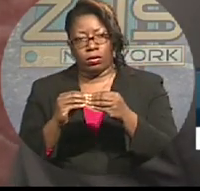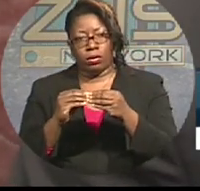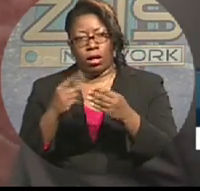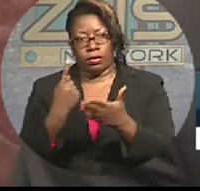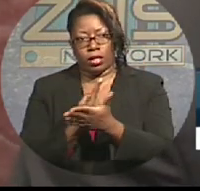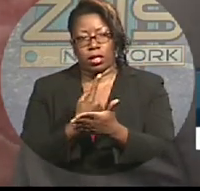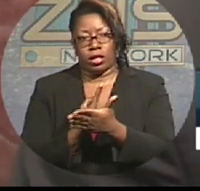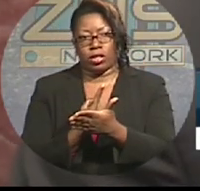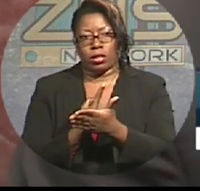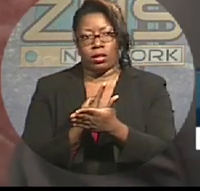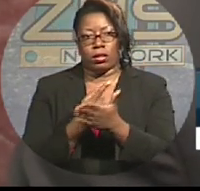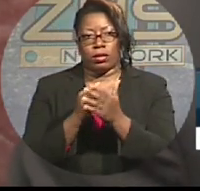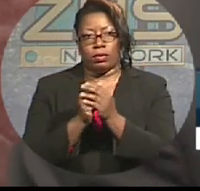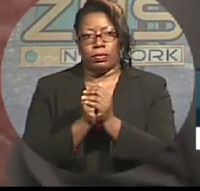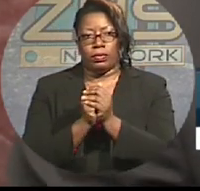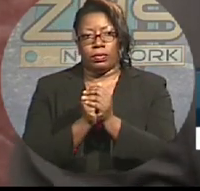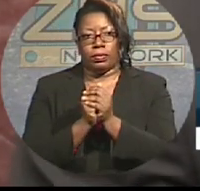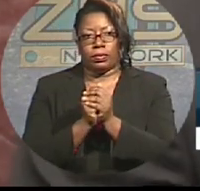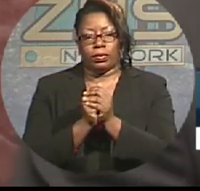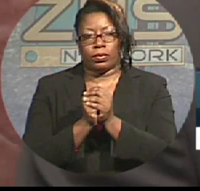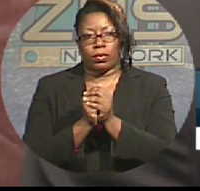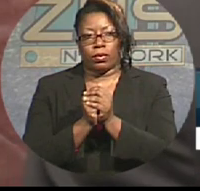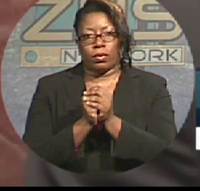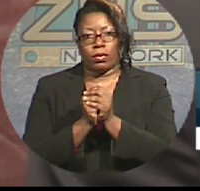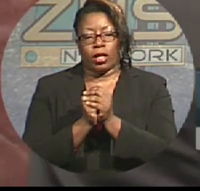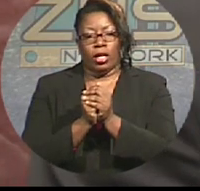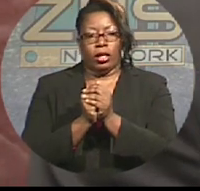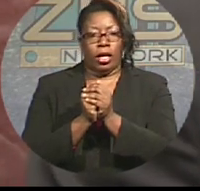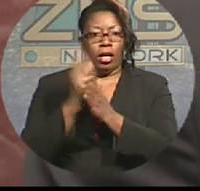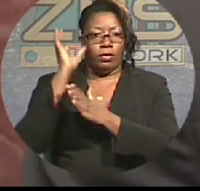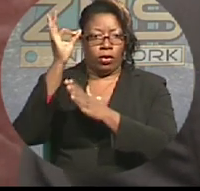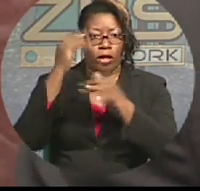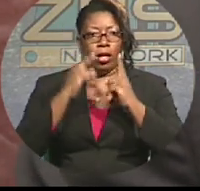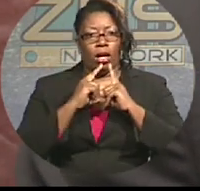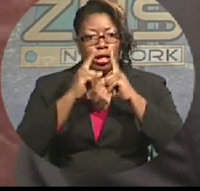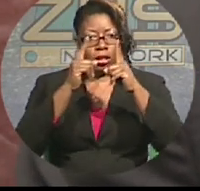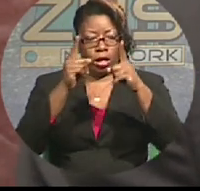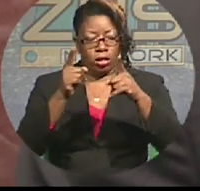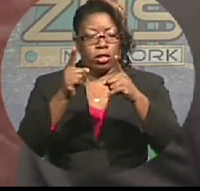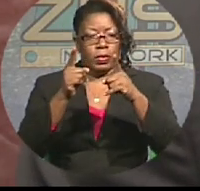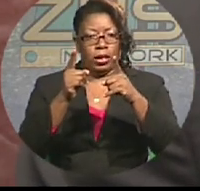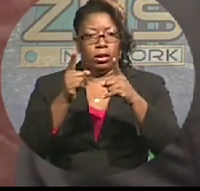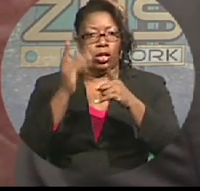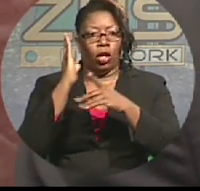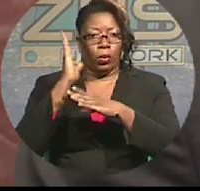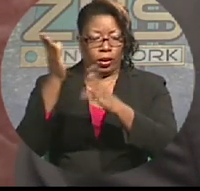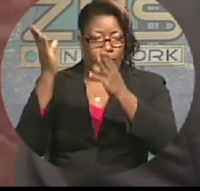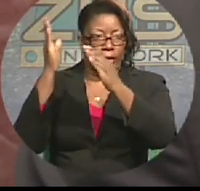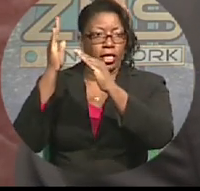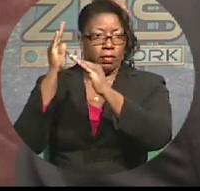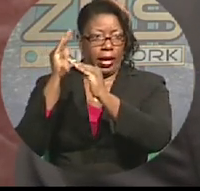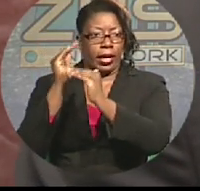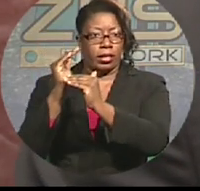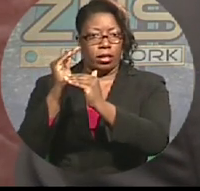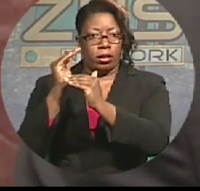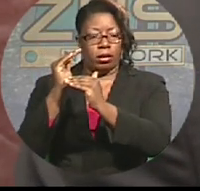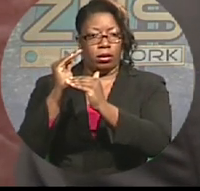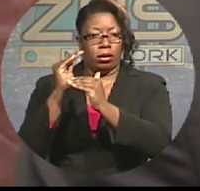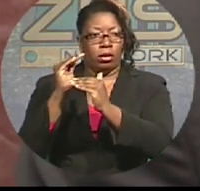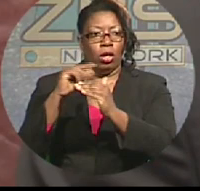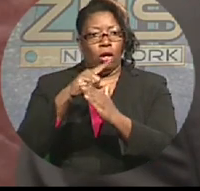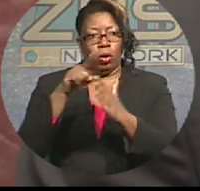discussion. A further announcement on this subject can be expected once the